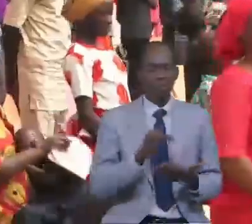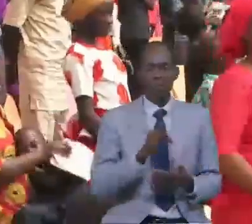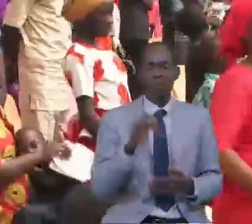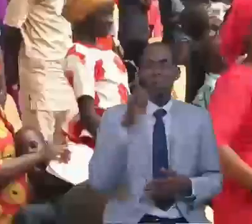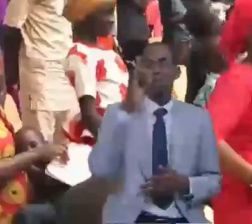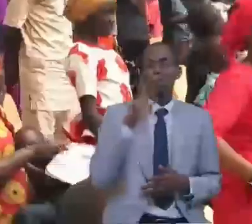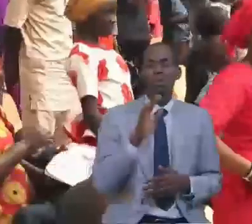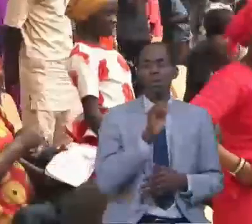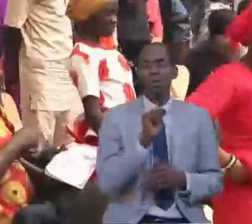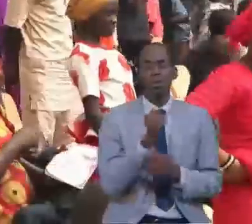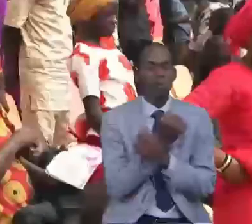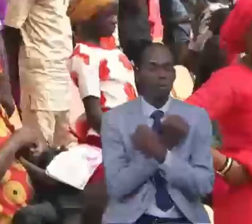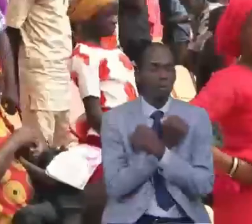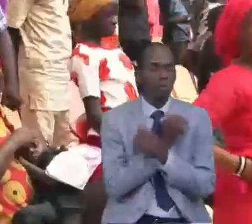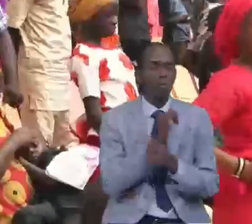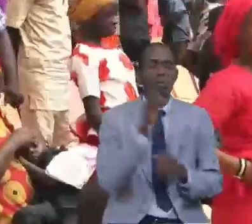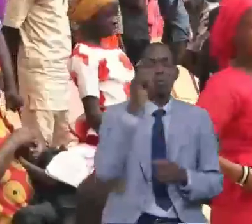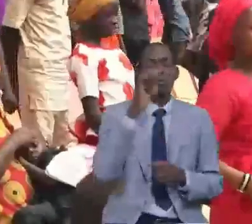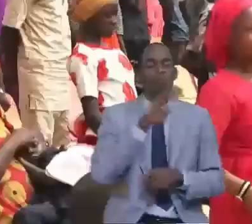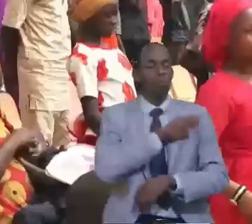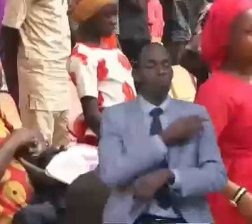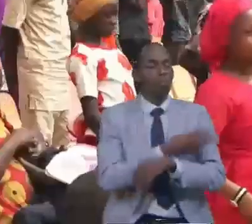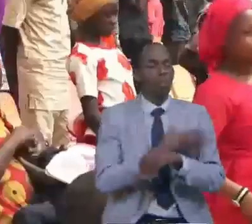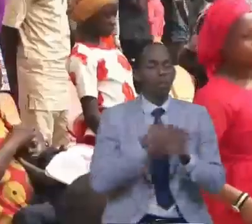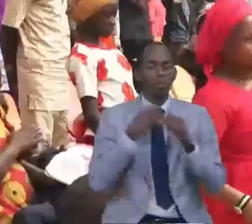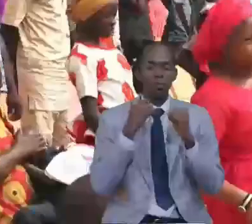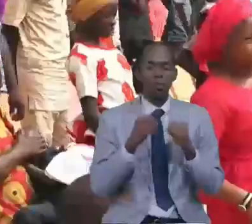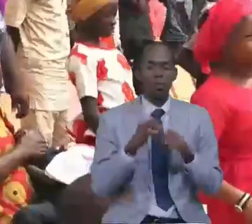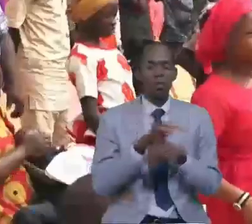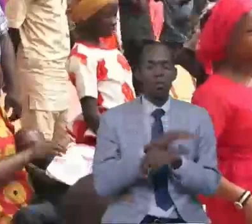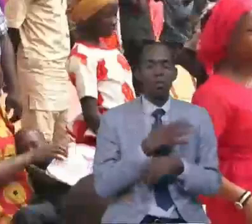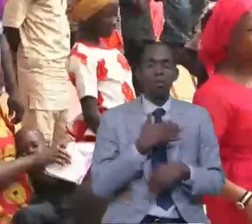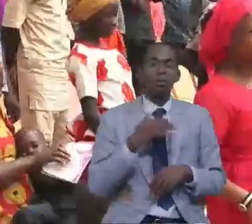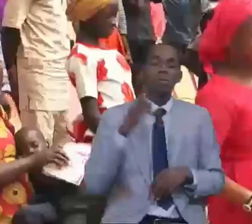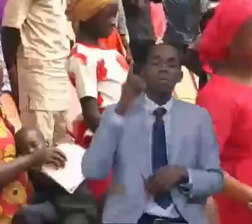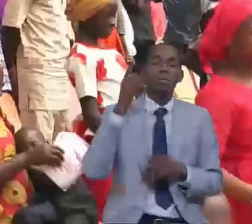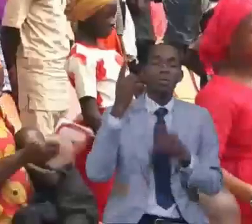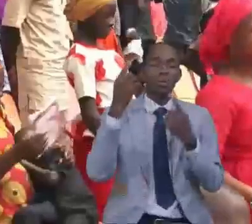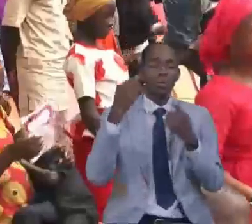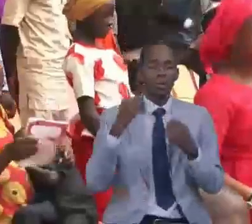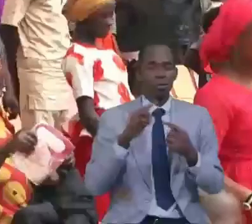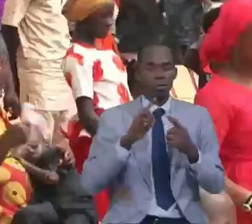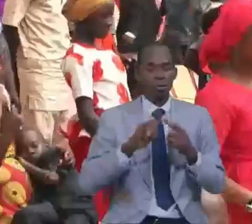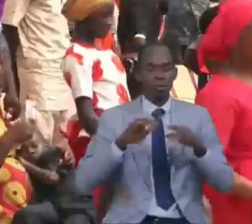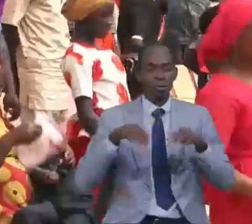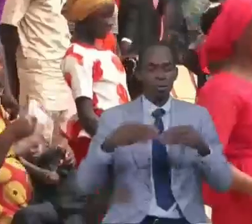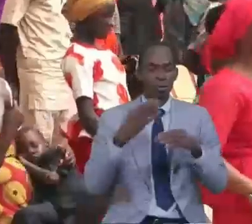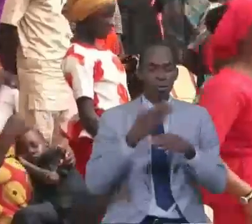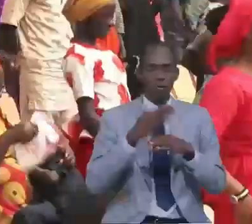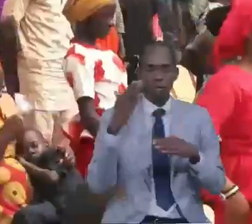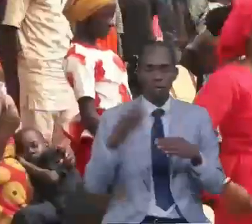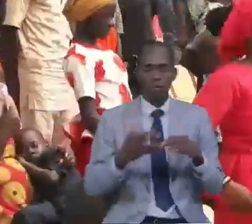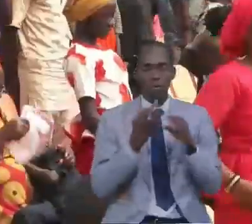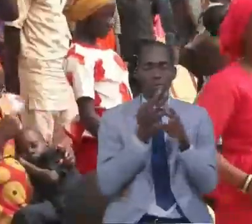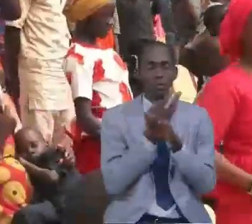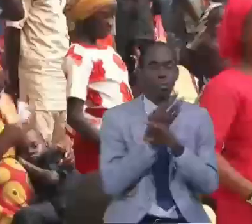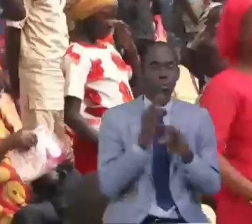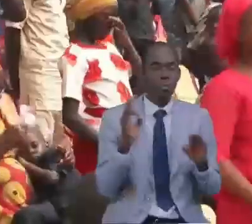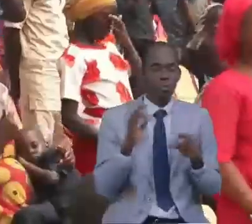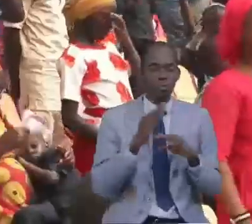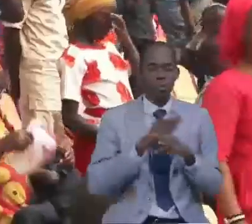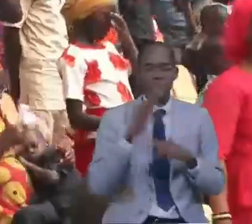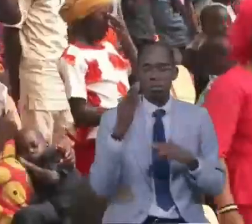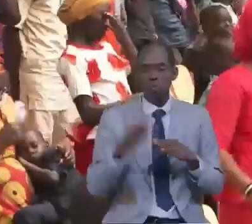total freedom, complete freedom, full freedom unto your people. And I pray that here